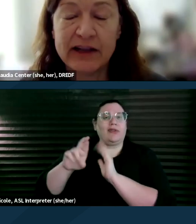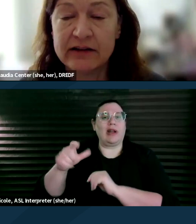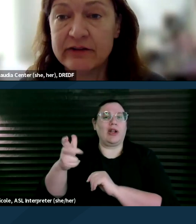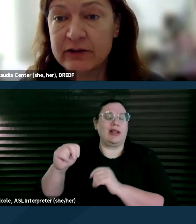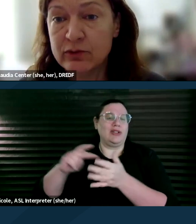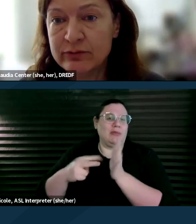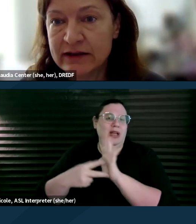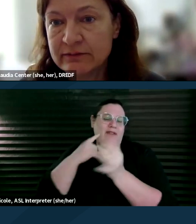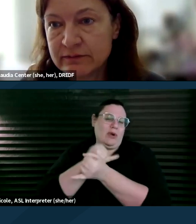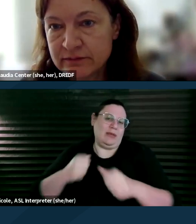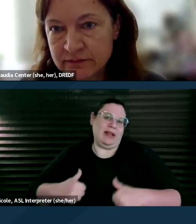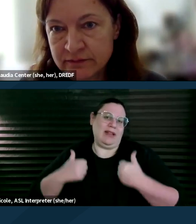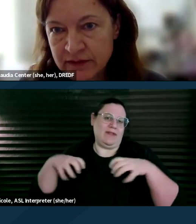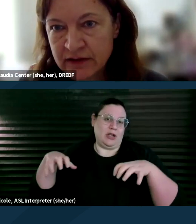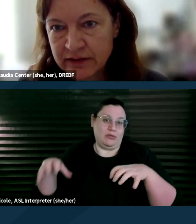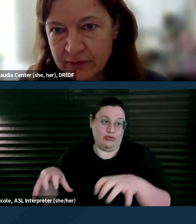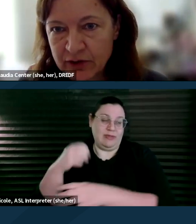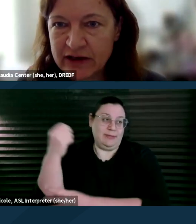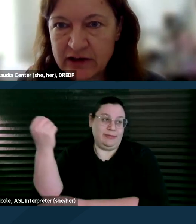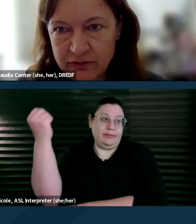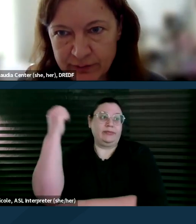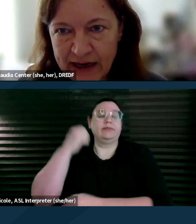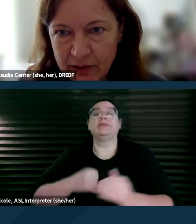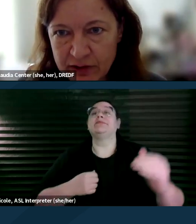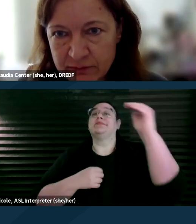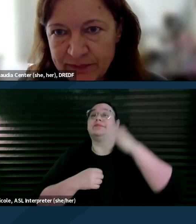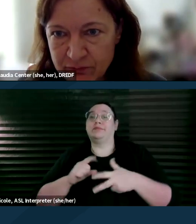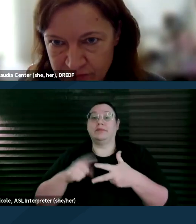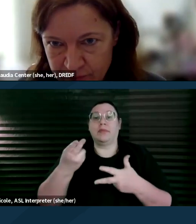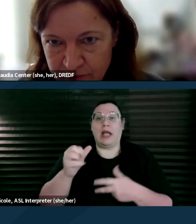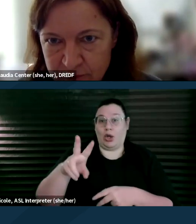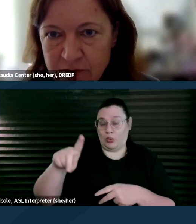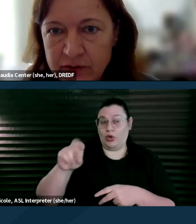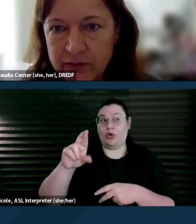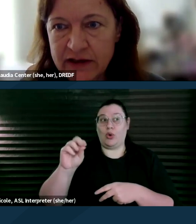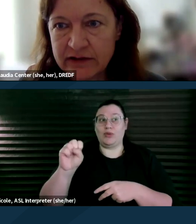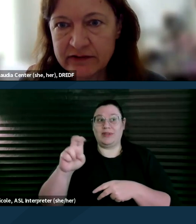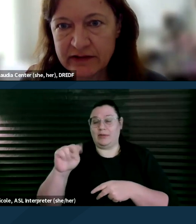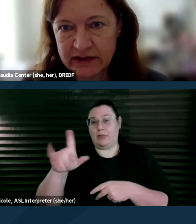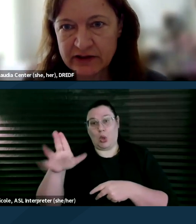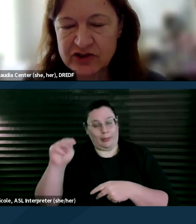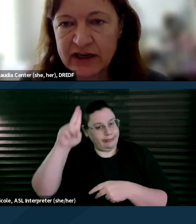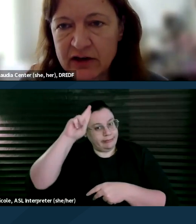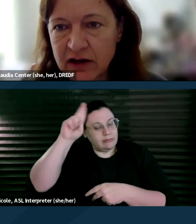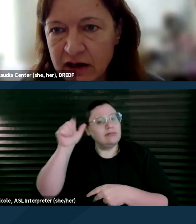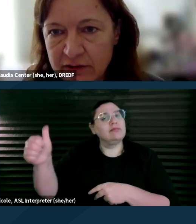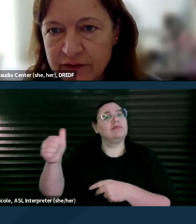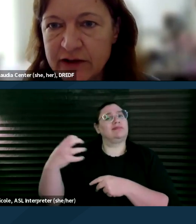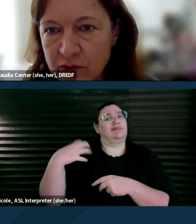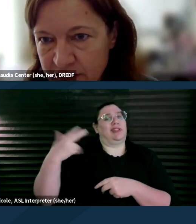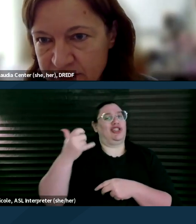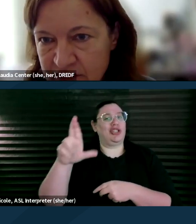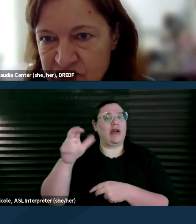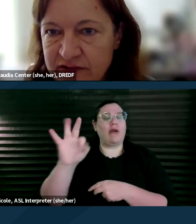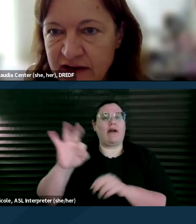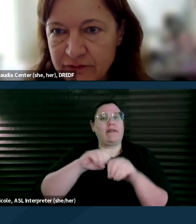the independent living movement. Then we're going to hear from Howard Rosenblum, who is the chair of